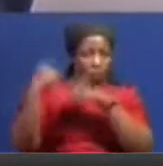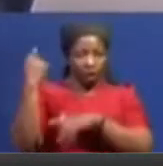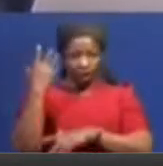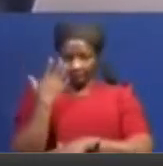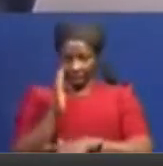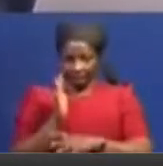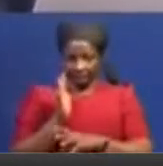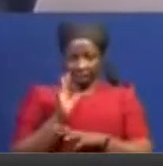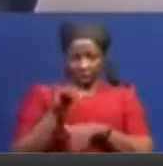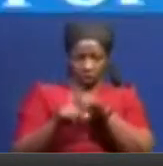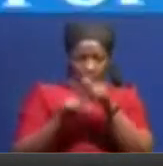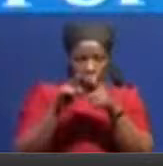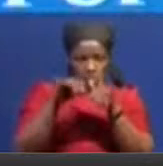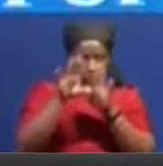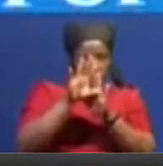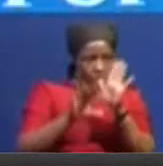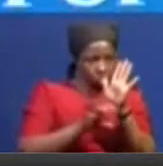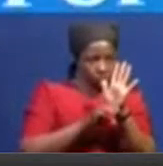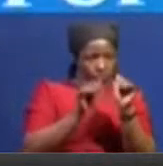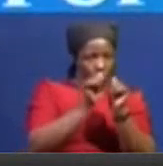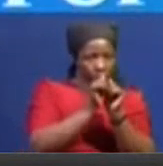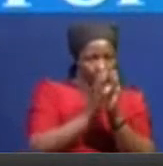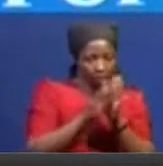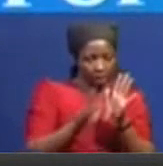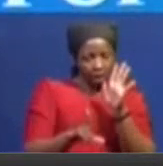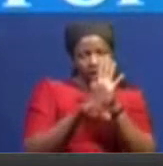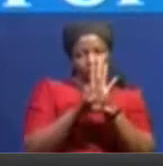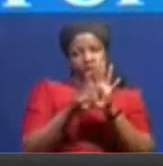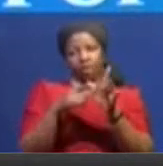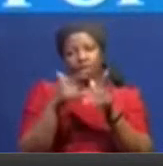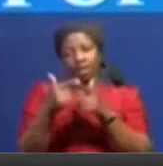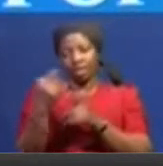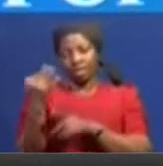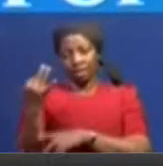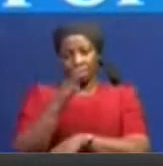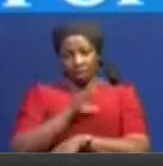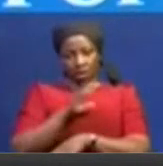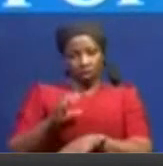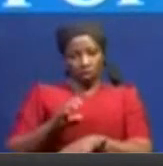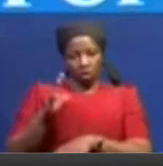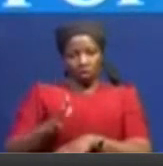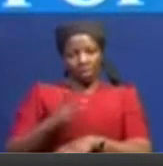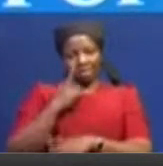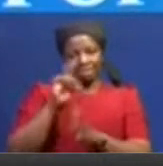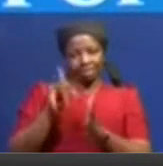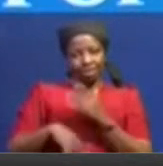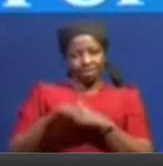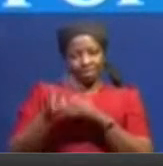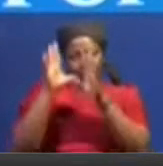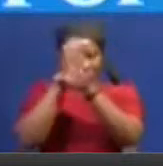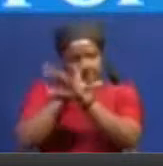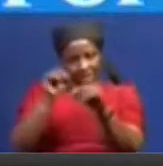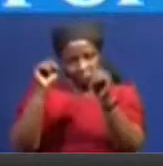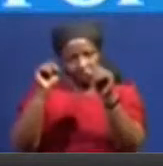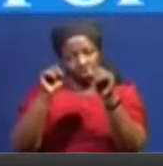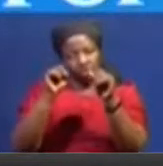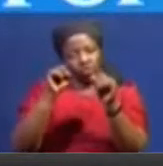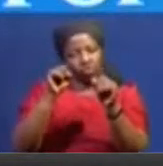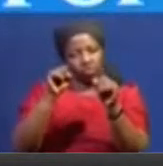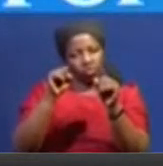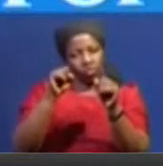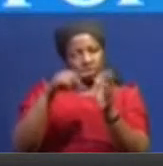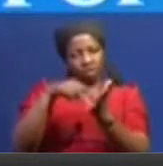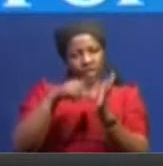according to the Constitution and the law, and the 3 commissioners are saying the presidential candidate has not